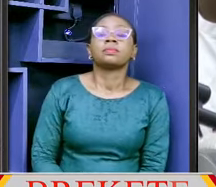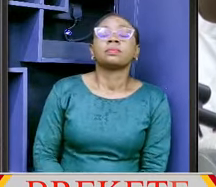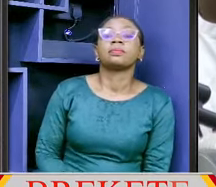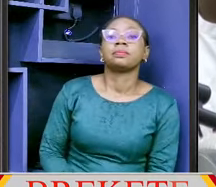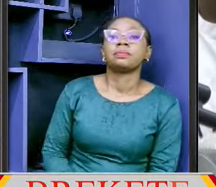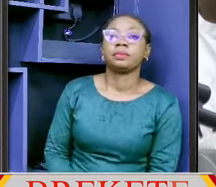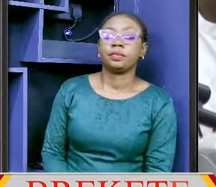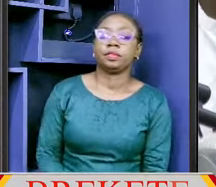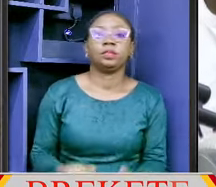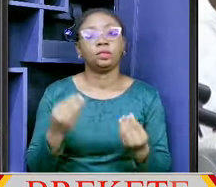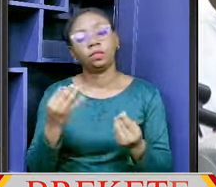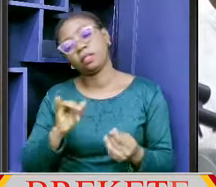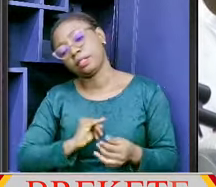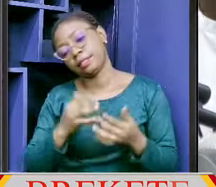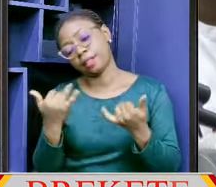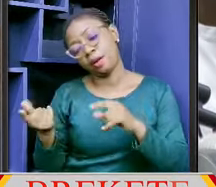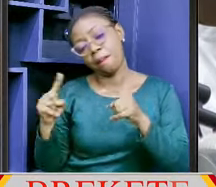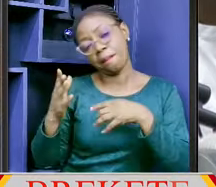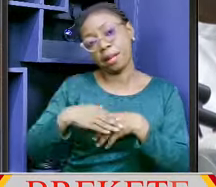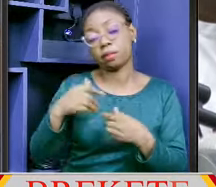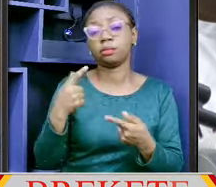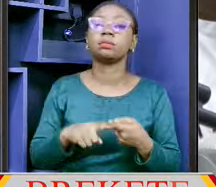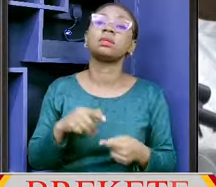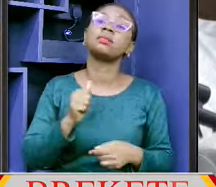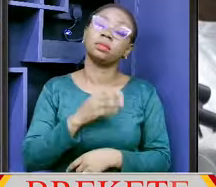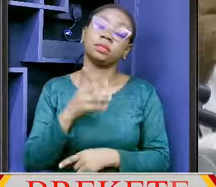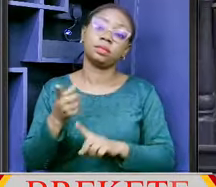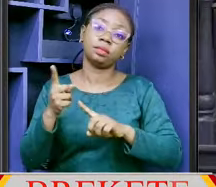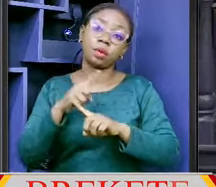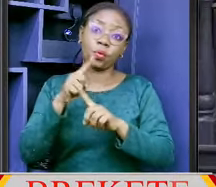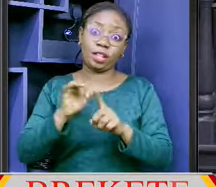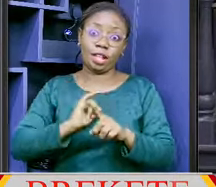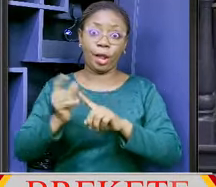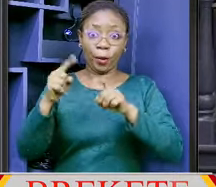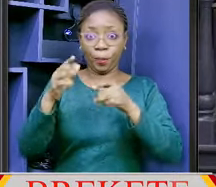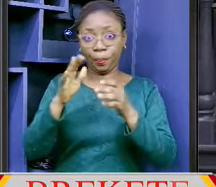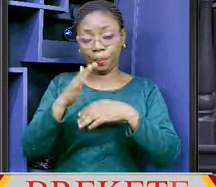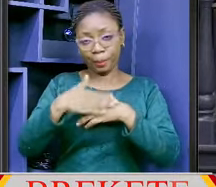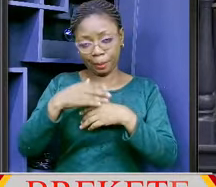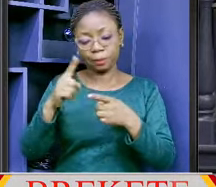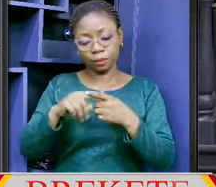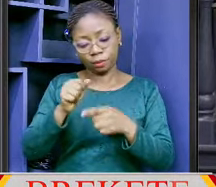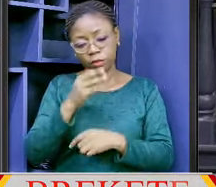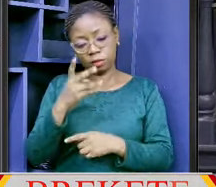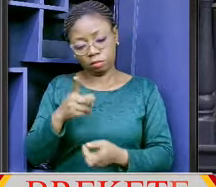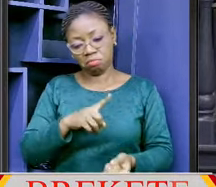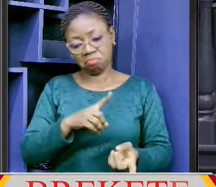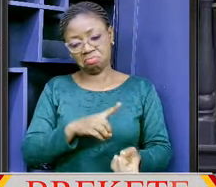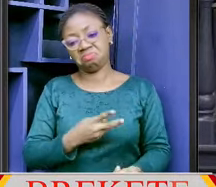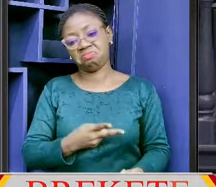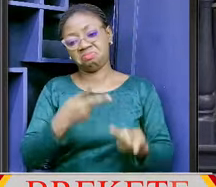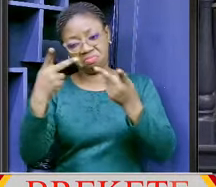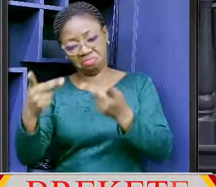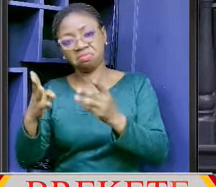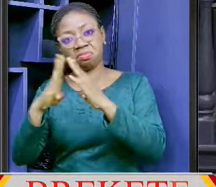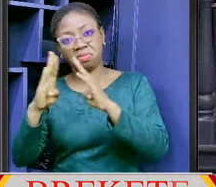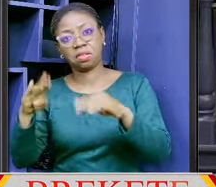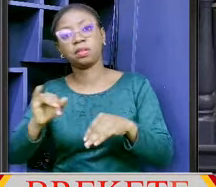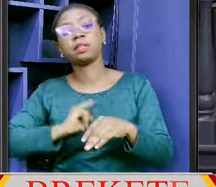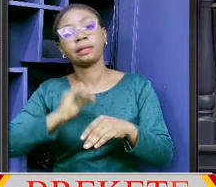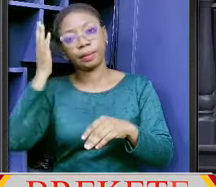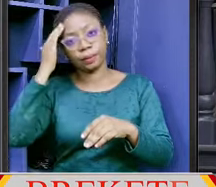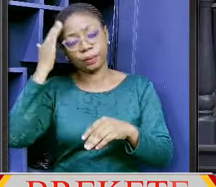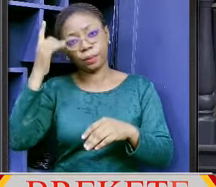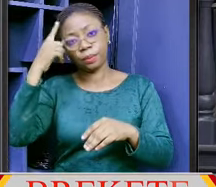So I now come back to Abuja. When I now come back to Abuja, I now go to his house. I know his house because my children, they